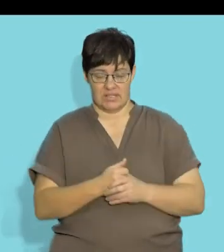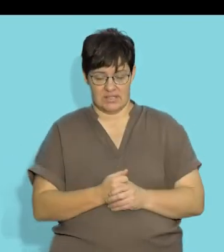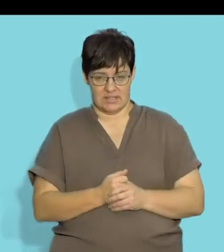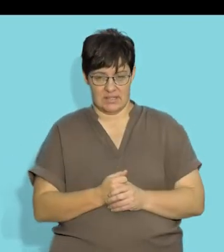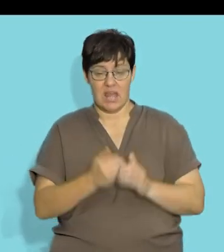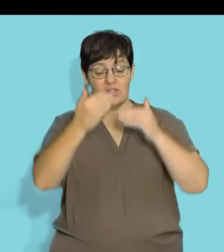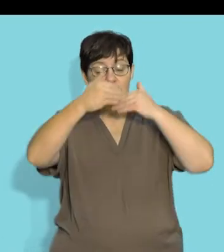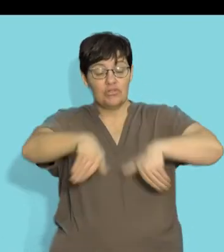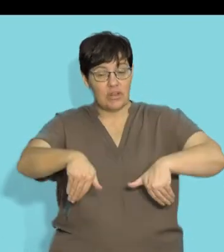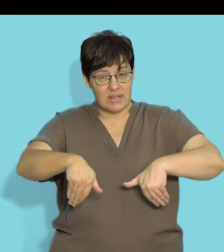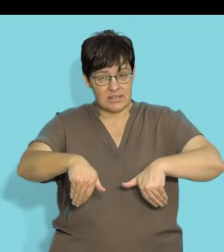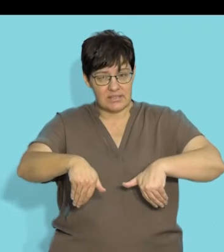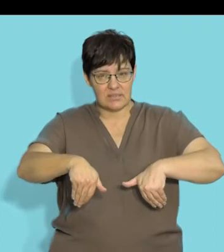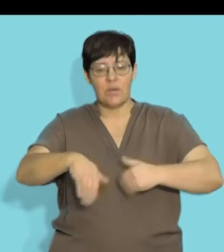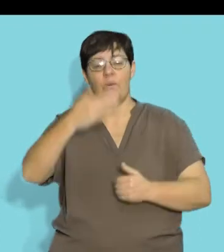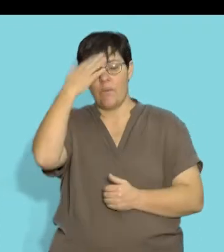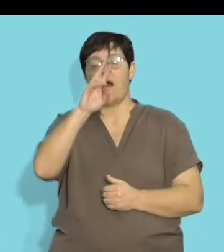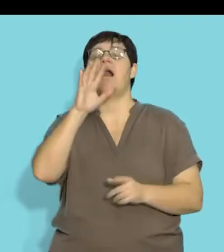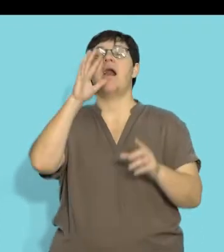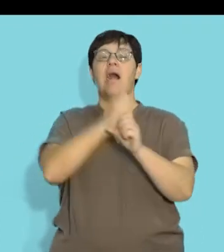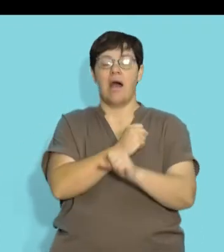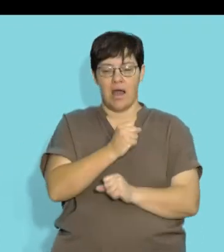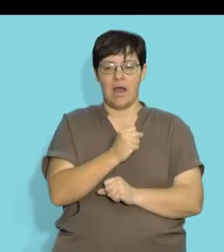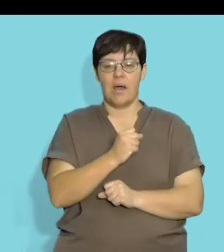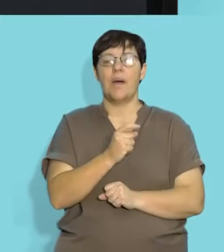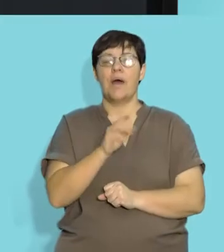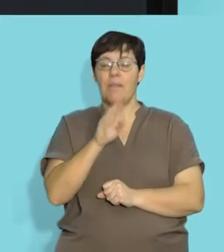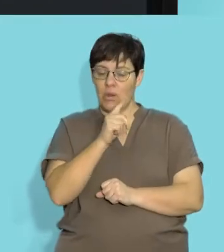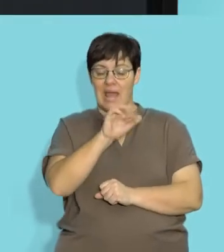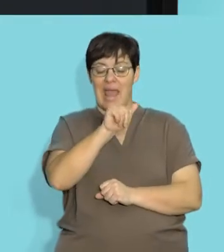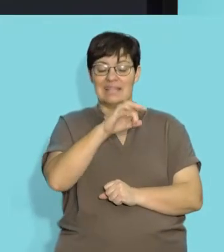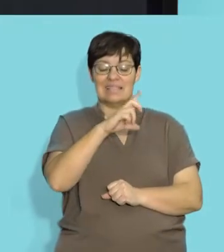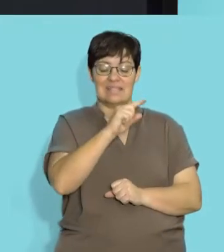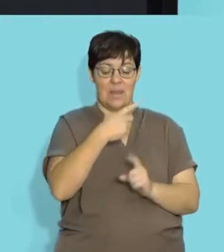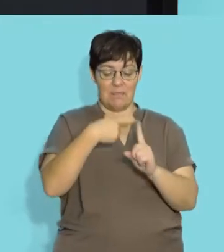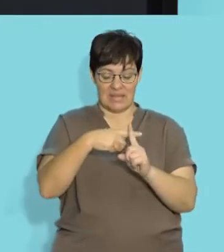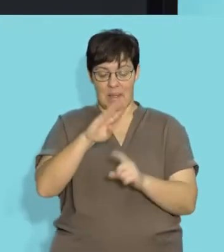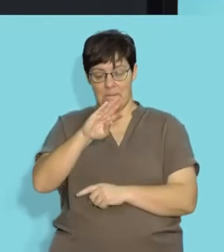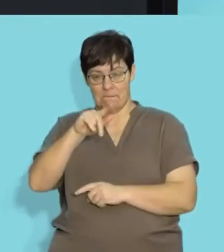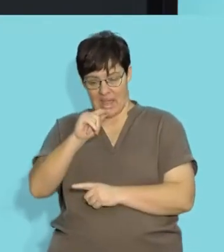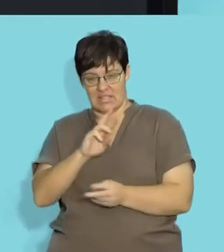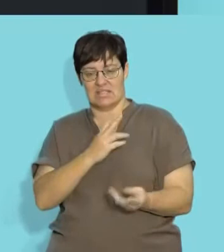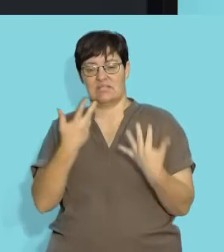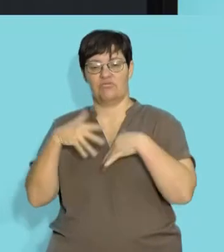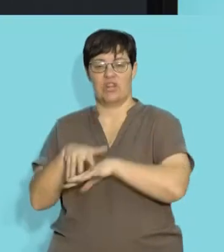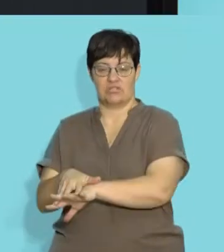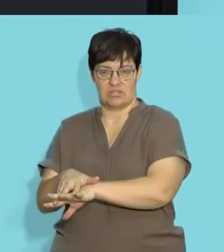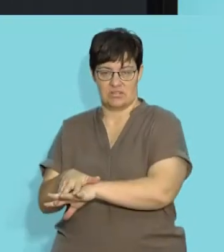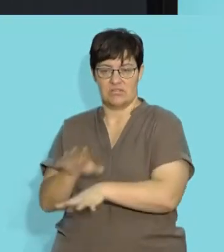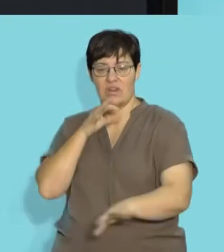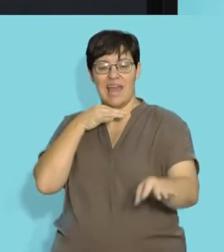we immediately remember, oh, okay, it is about an acid-base type of a reaction. Hence, we describe it